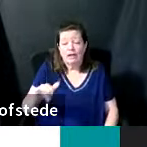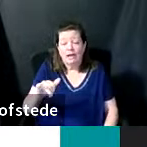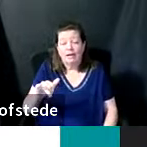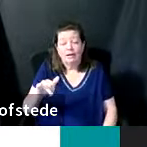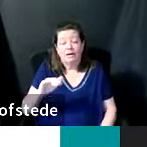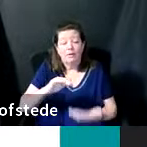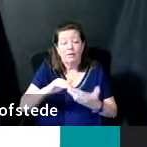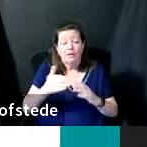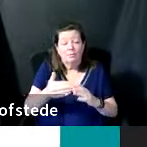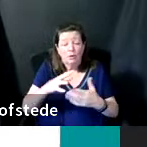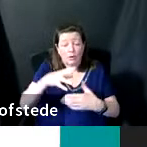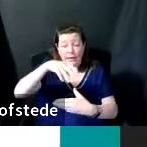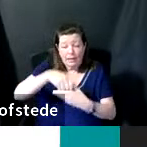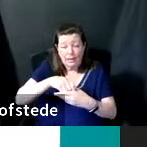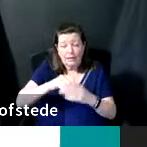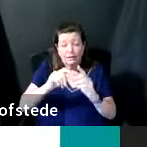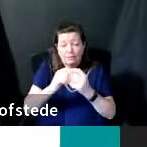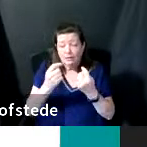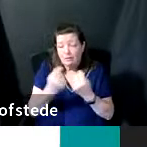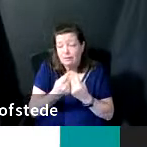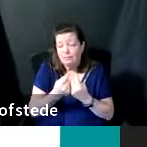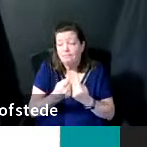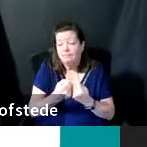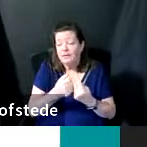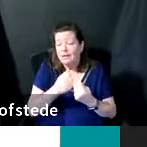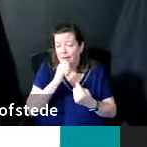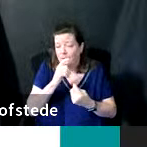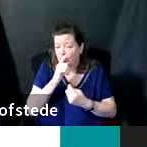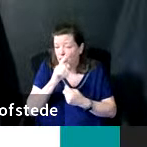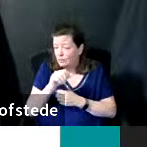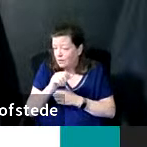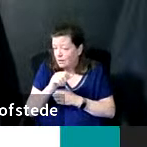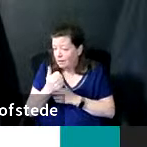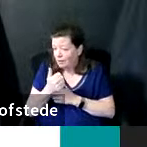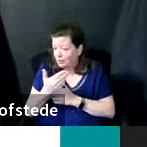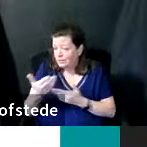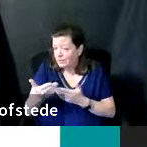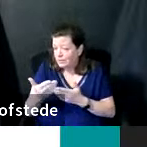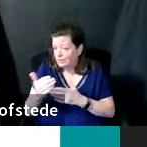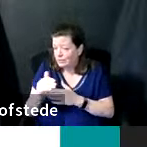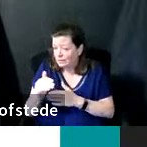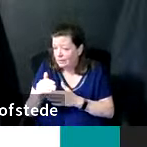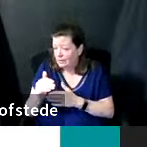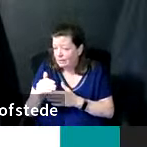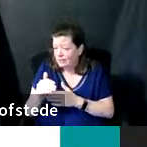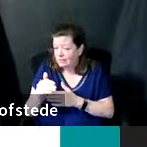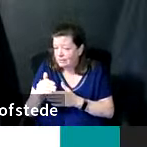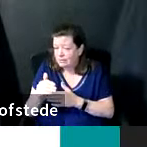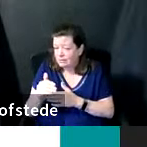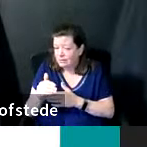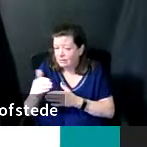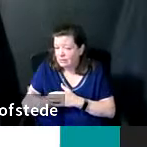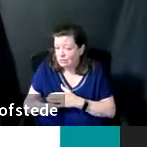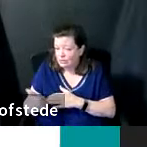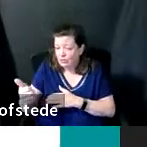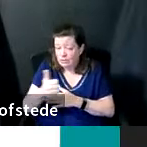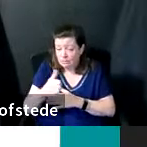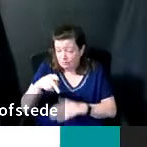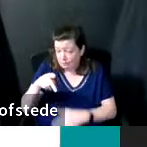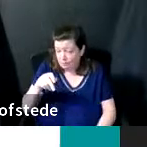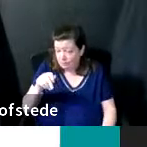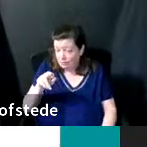engagement team, and I'm not sure if there's others of us here tonight to introduce themselves. Paris, are you